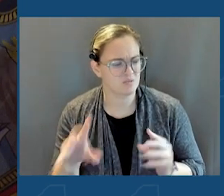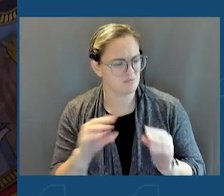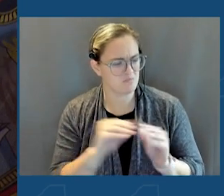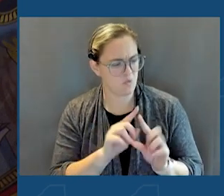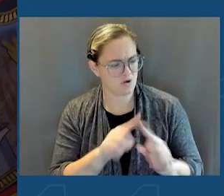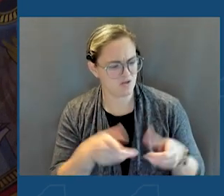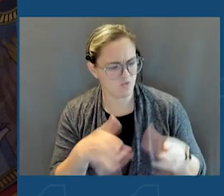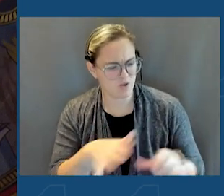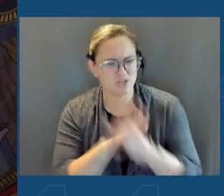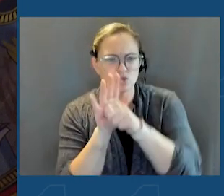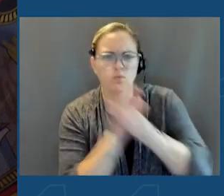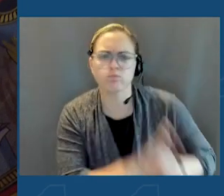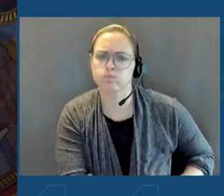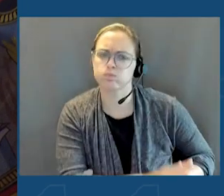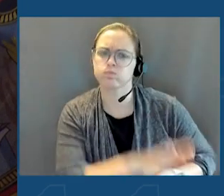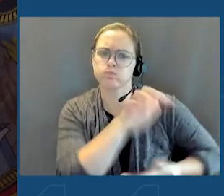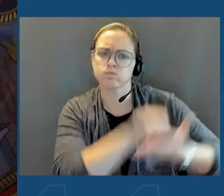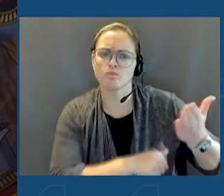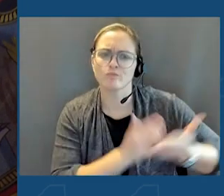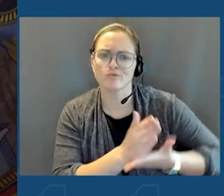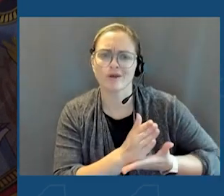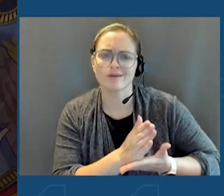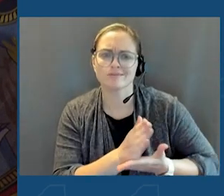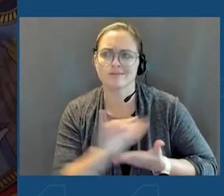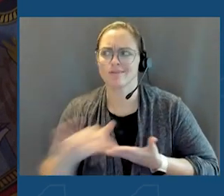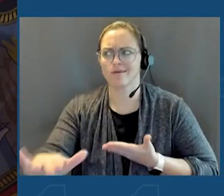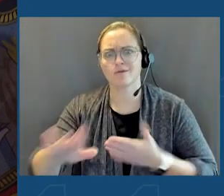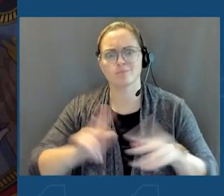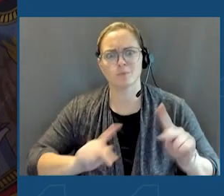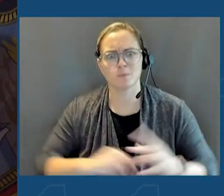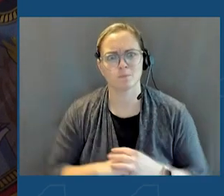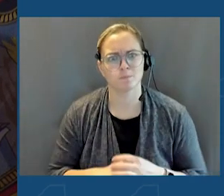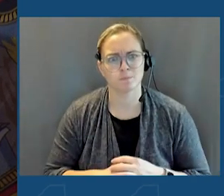strip away the rights of their constituents.